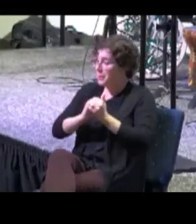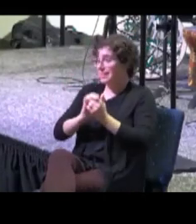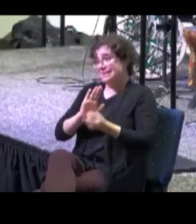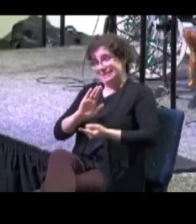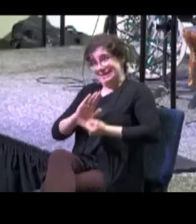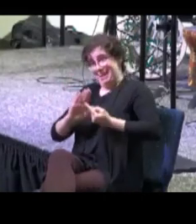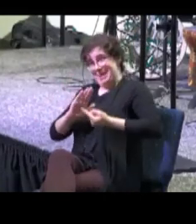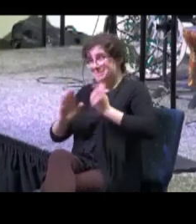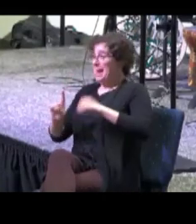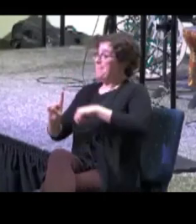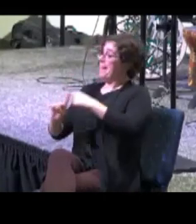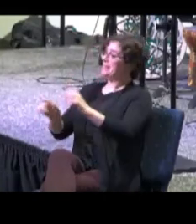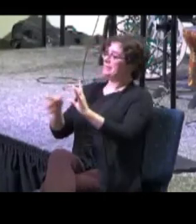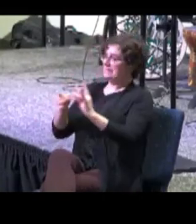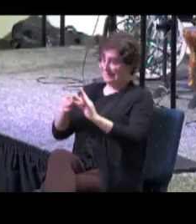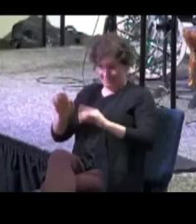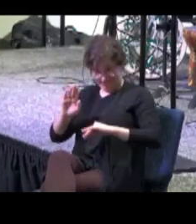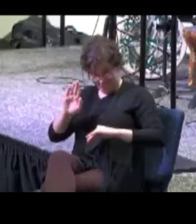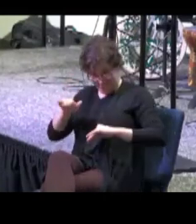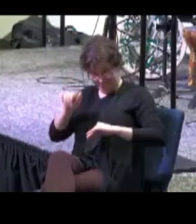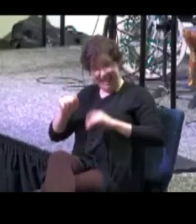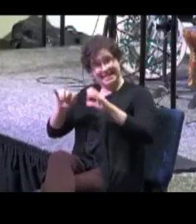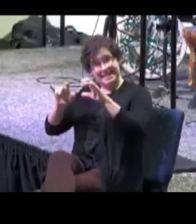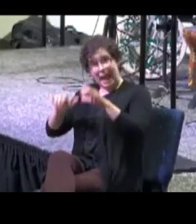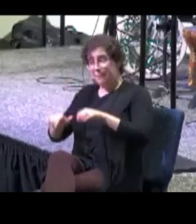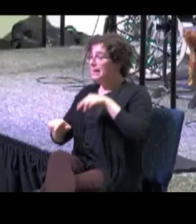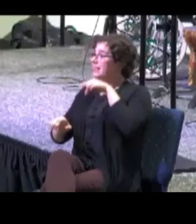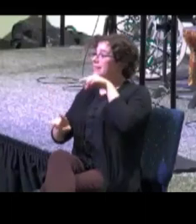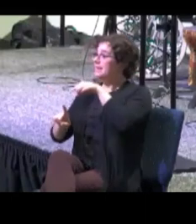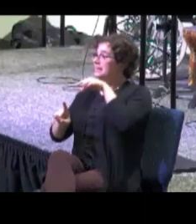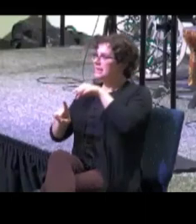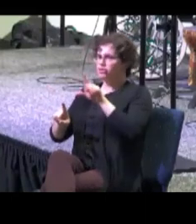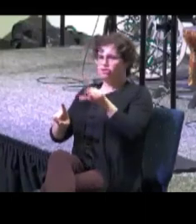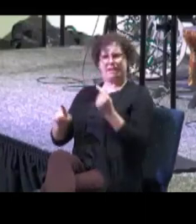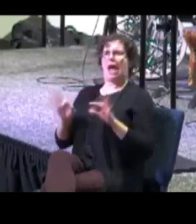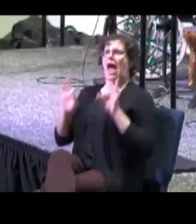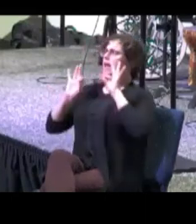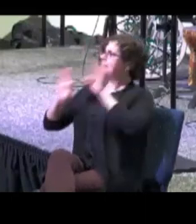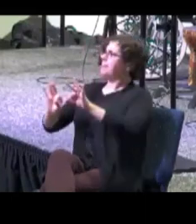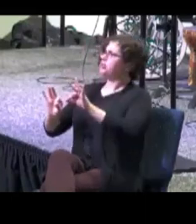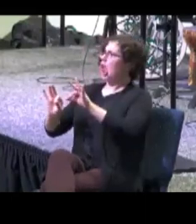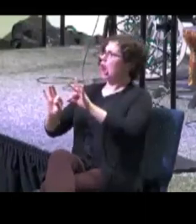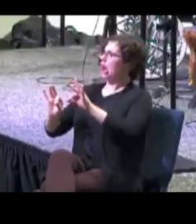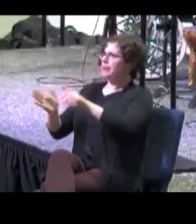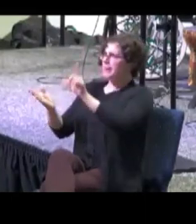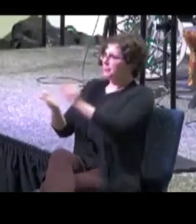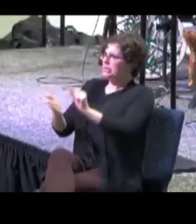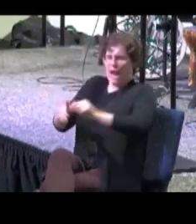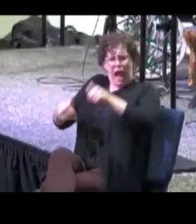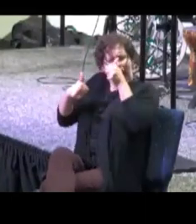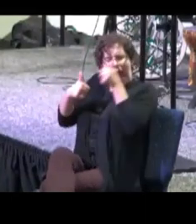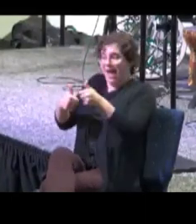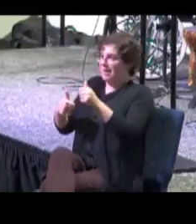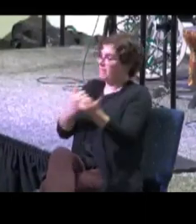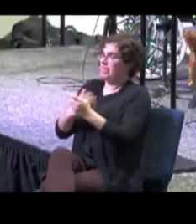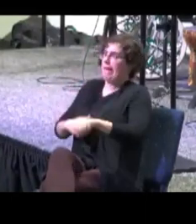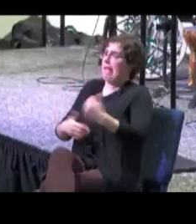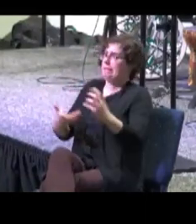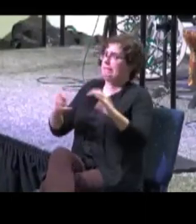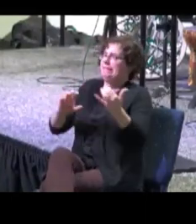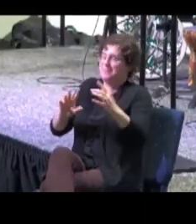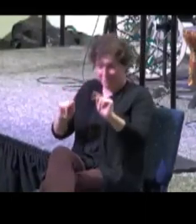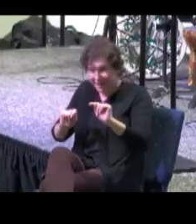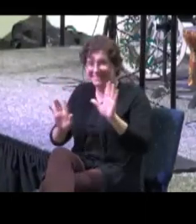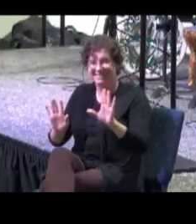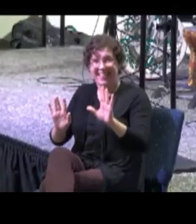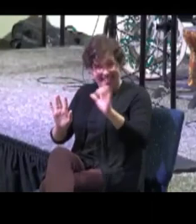"The typing on this manuscript is just exceptional." You might know the story from